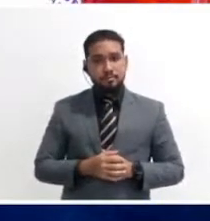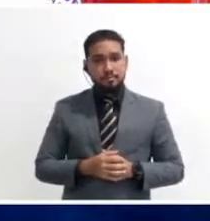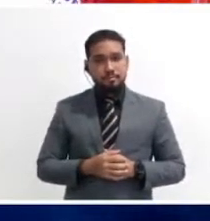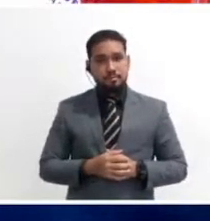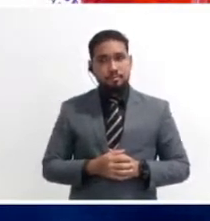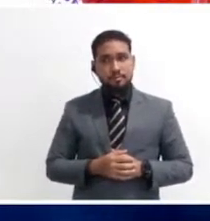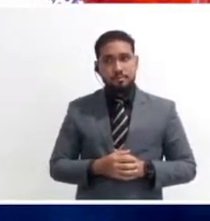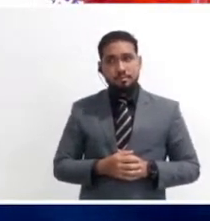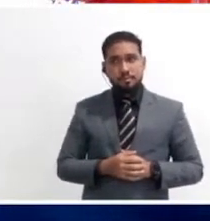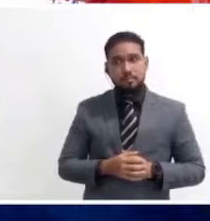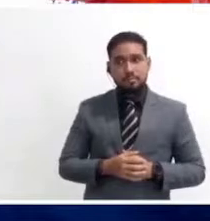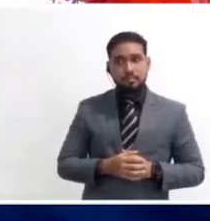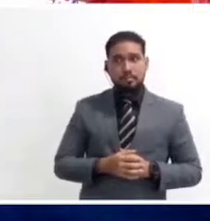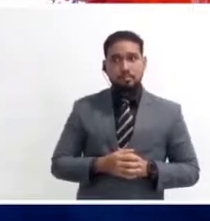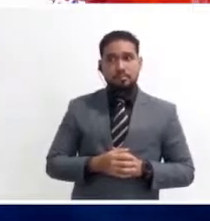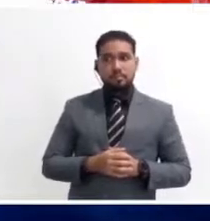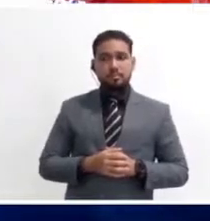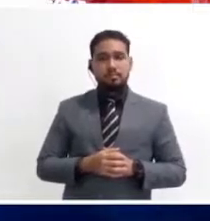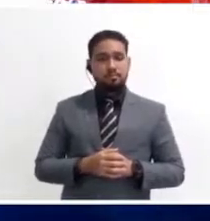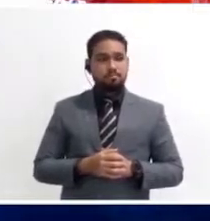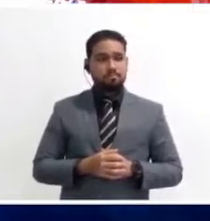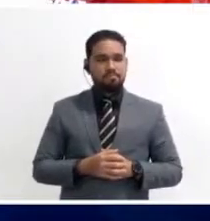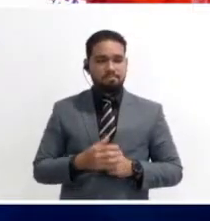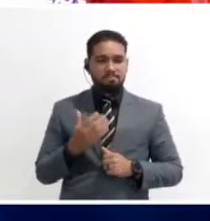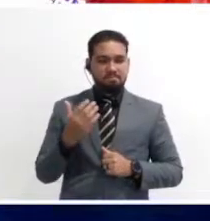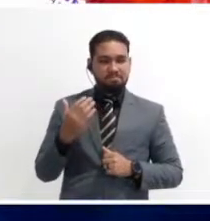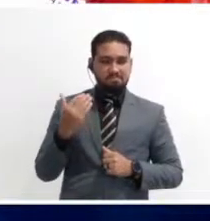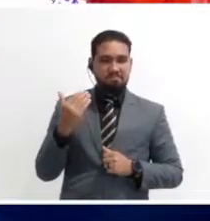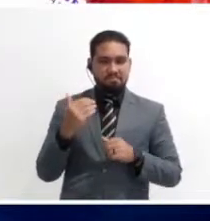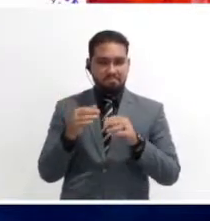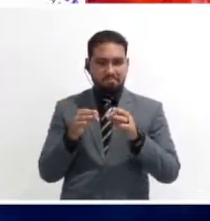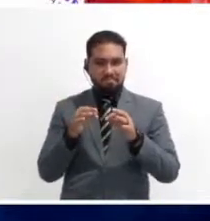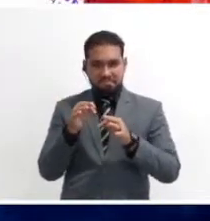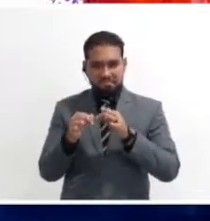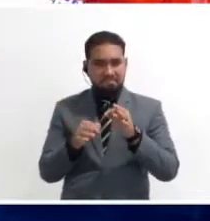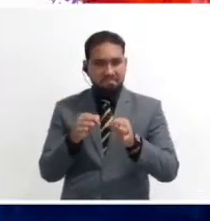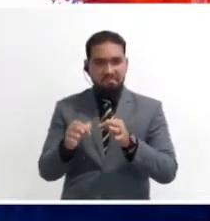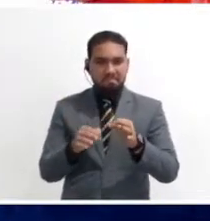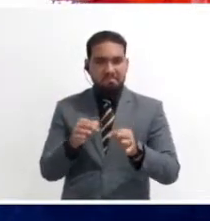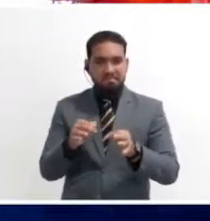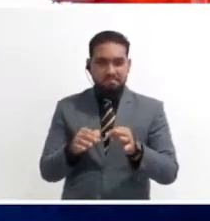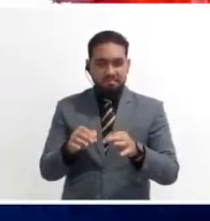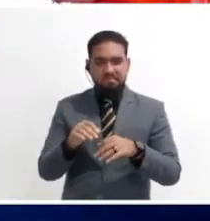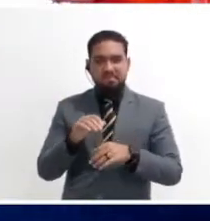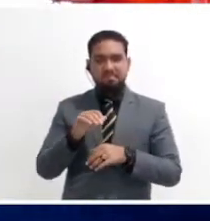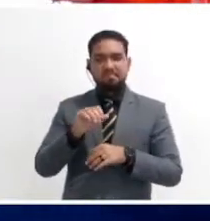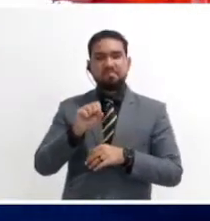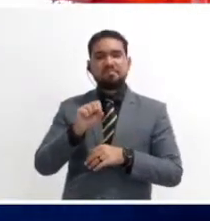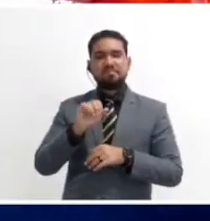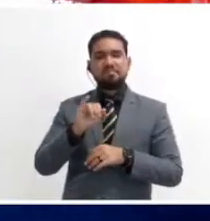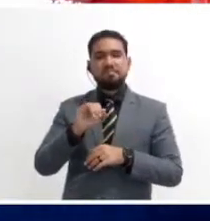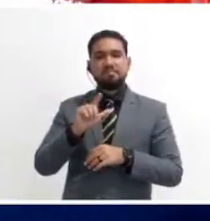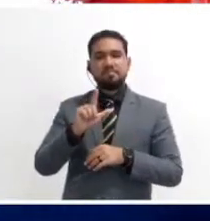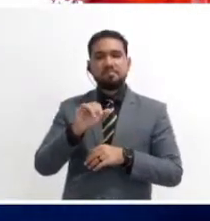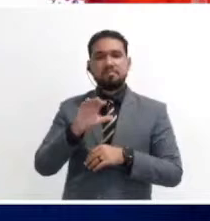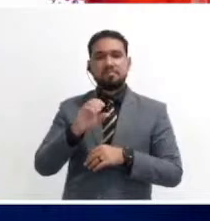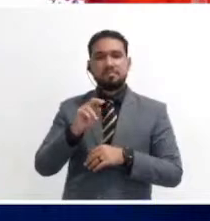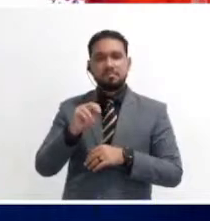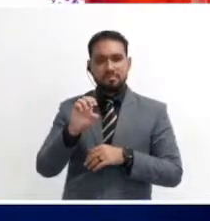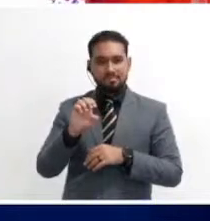So I mentioned before that the silicon interposer, one of the downsides is that it's very expensive and there's a limited number of